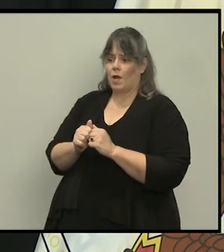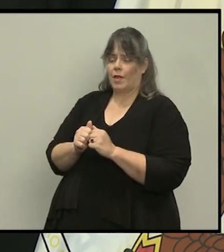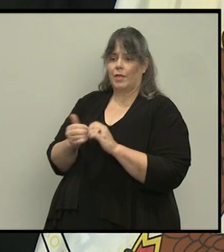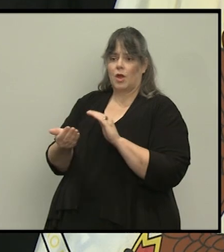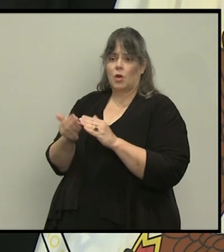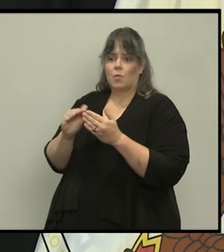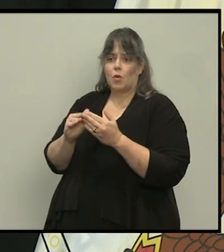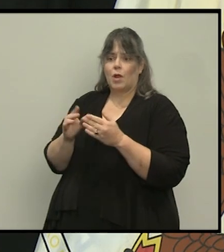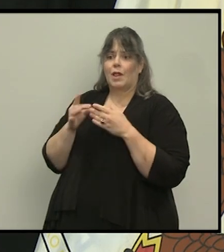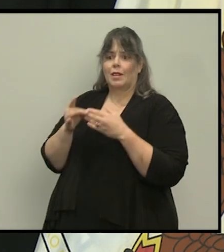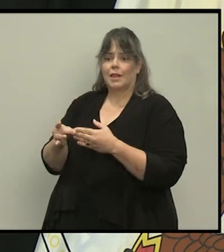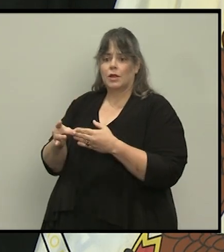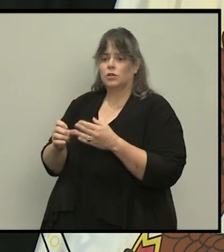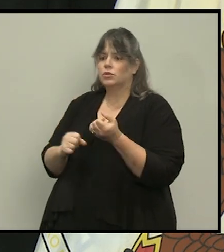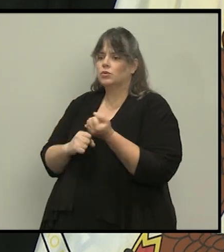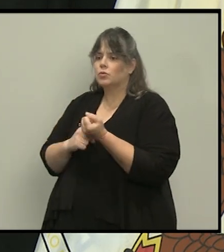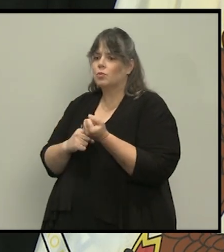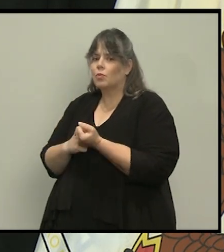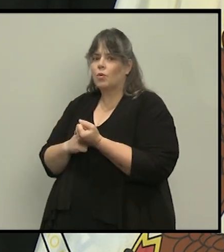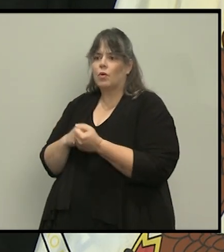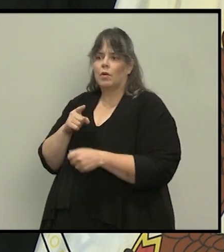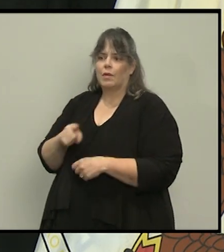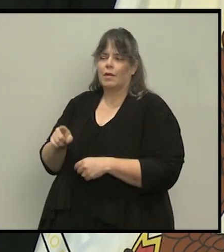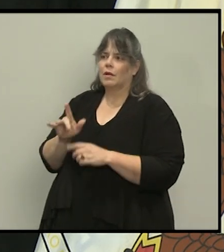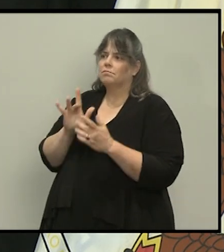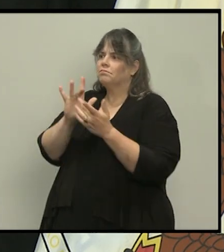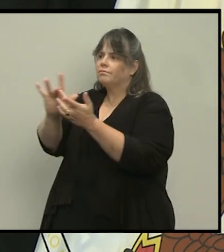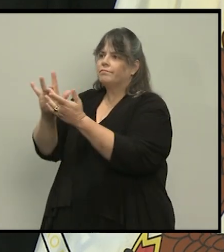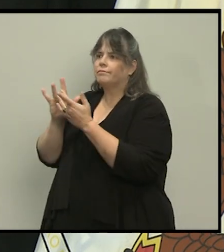supporting outreach to community in multiple ways.